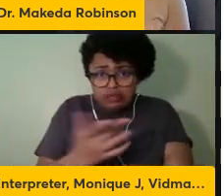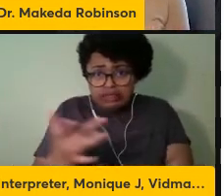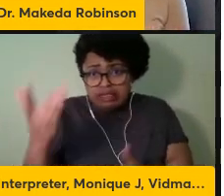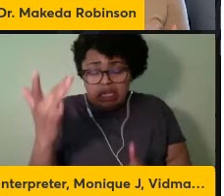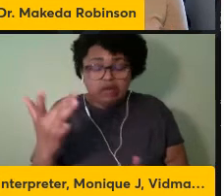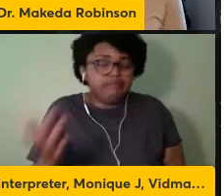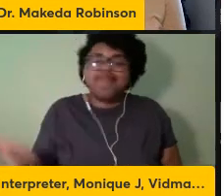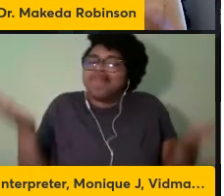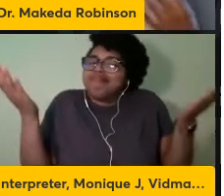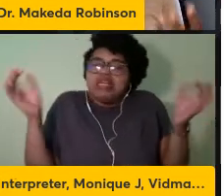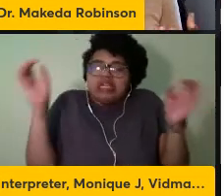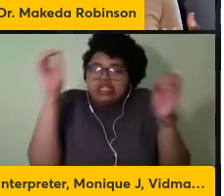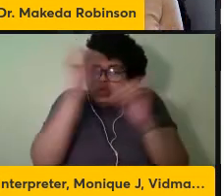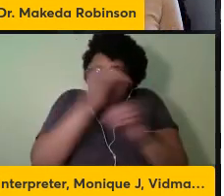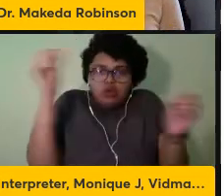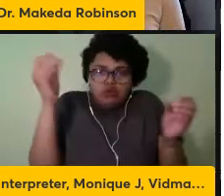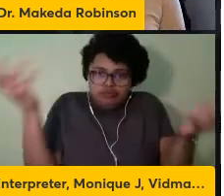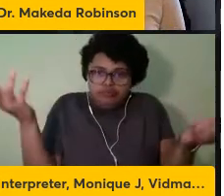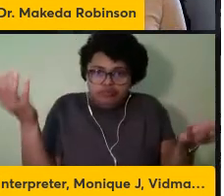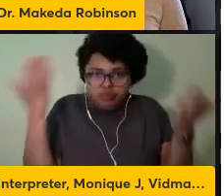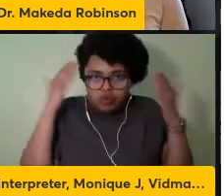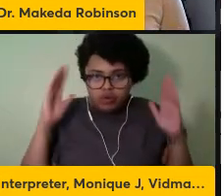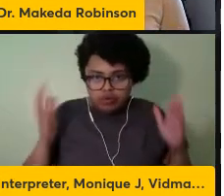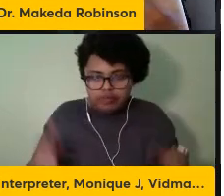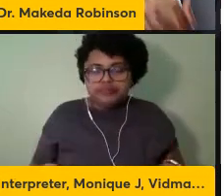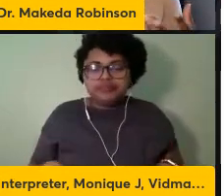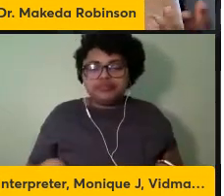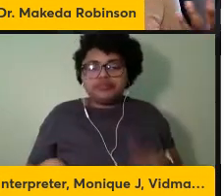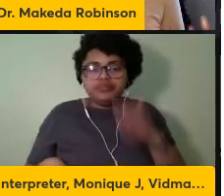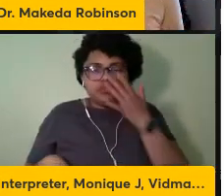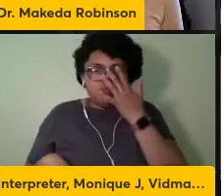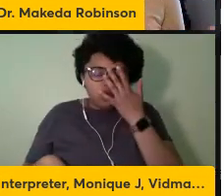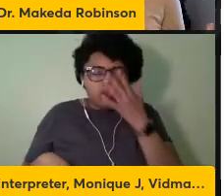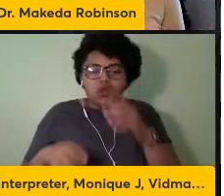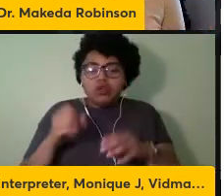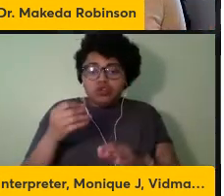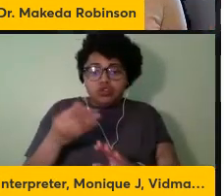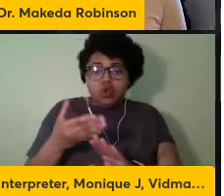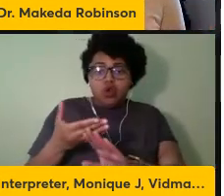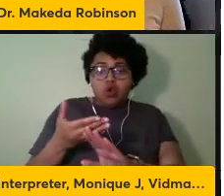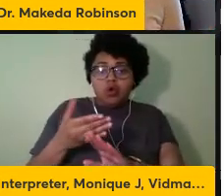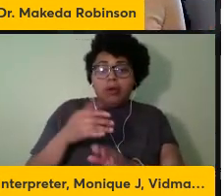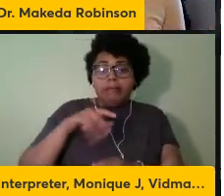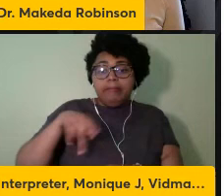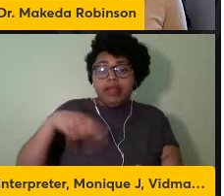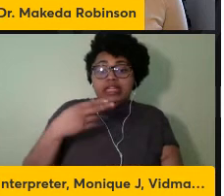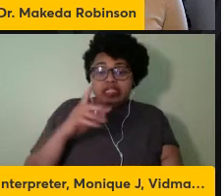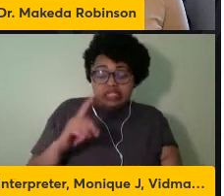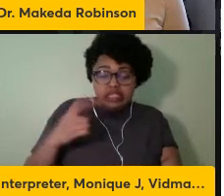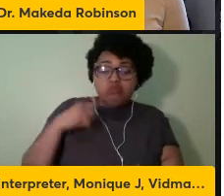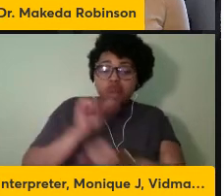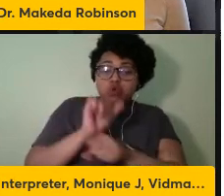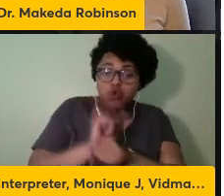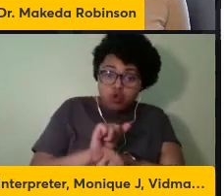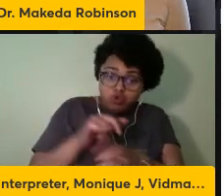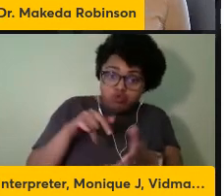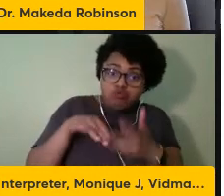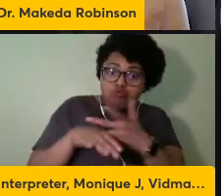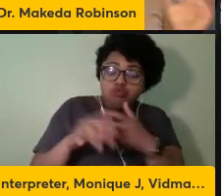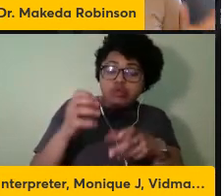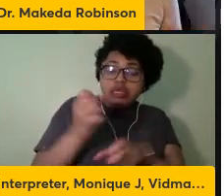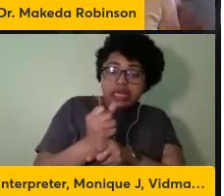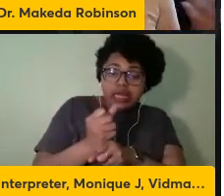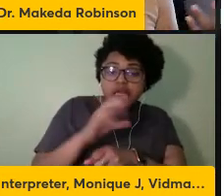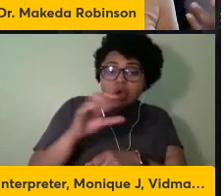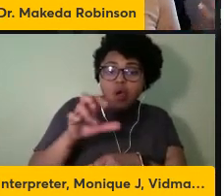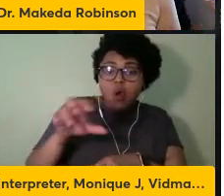generating cohorts. I worked to generate a cohort of dengue patients in Colombia,